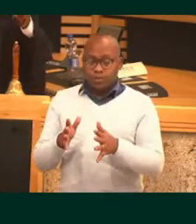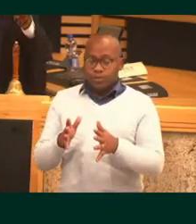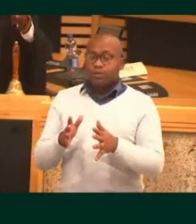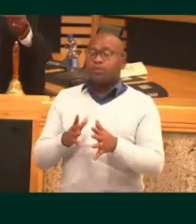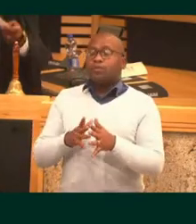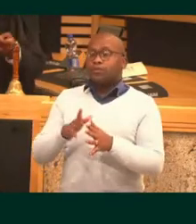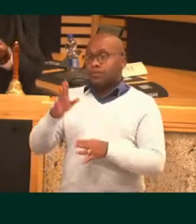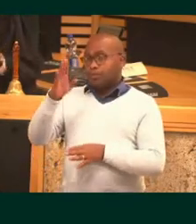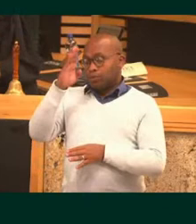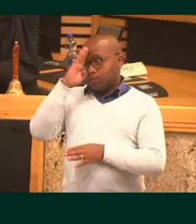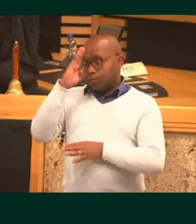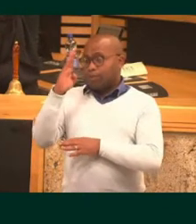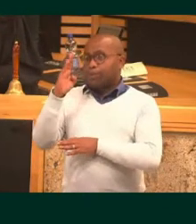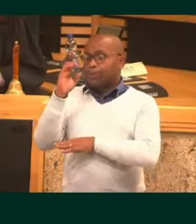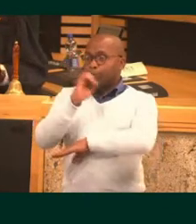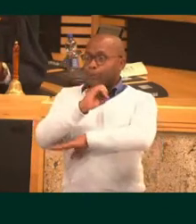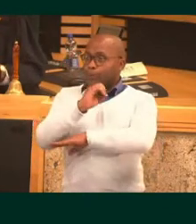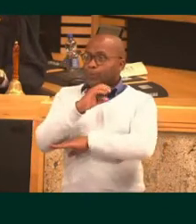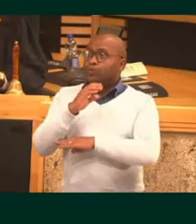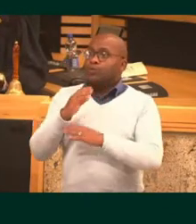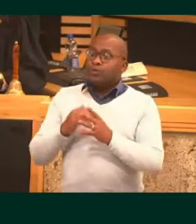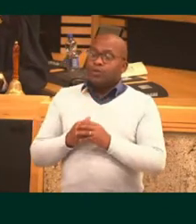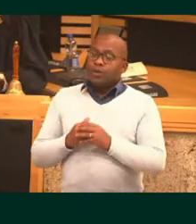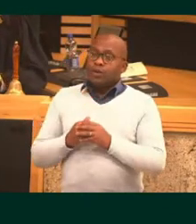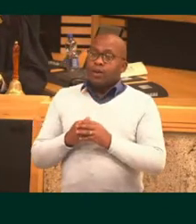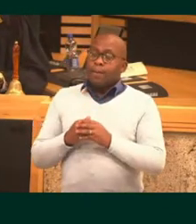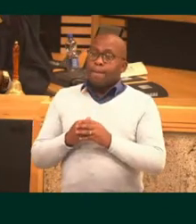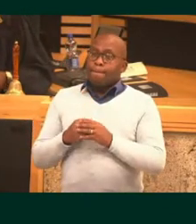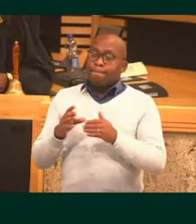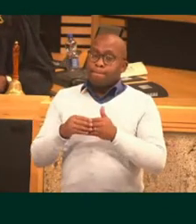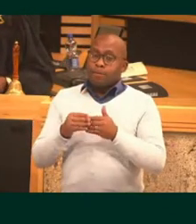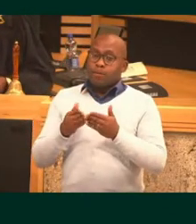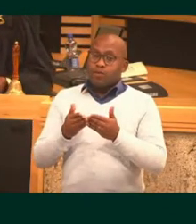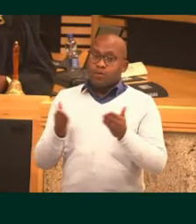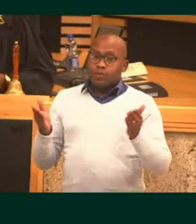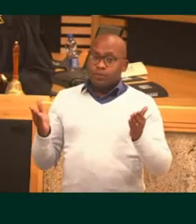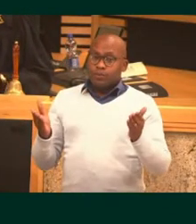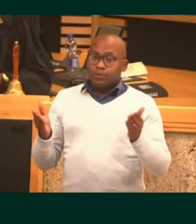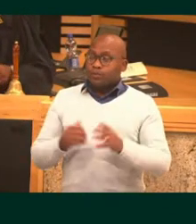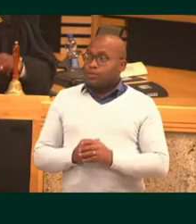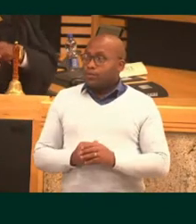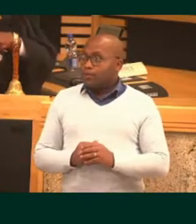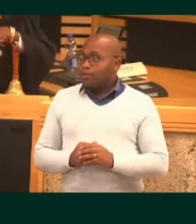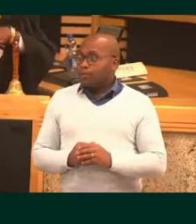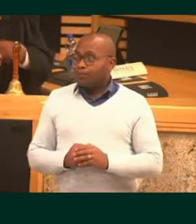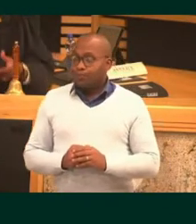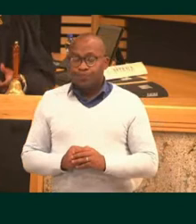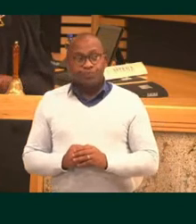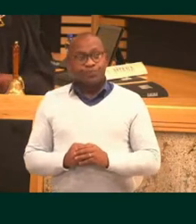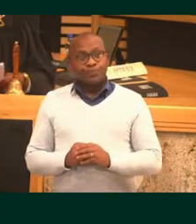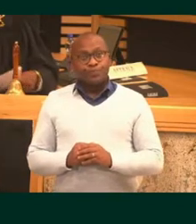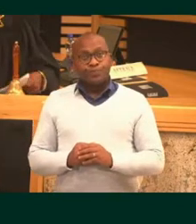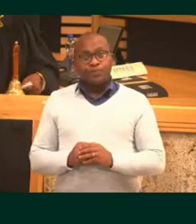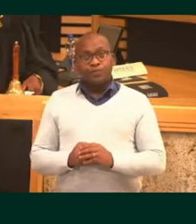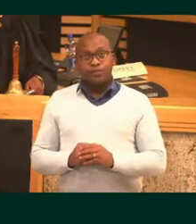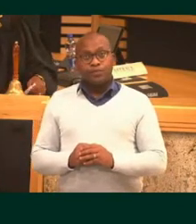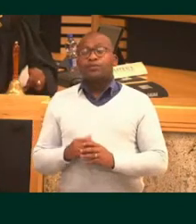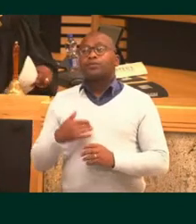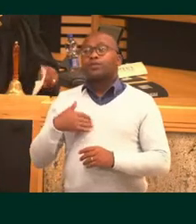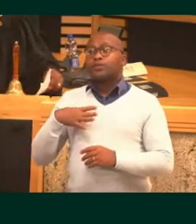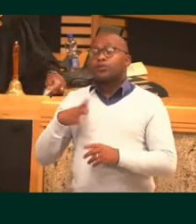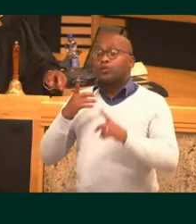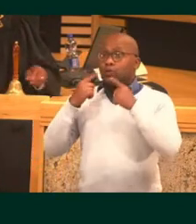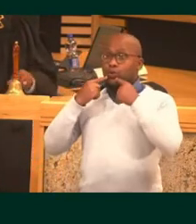the members at large deuty speaker I move without notice in terms of rule